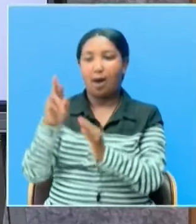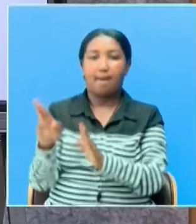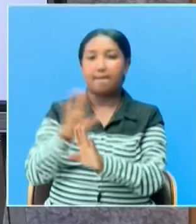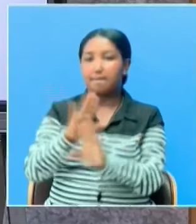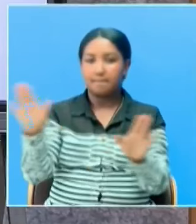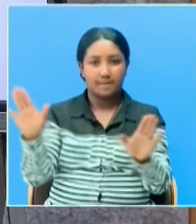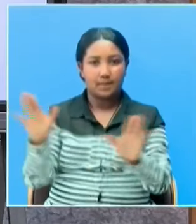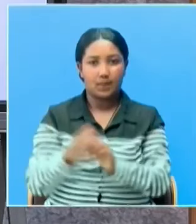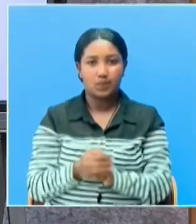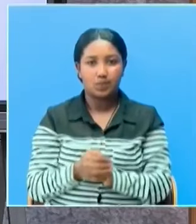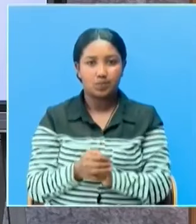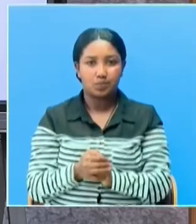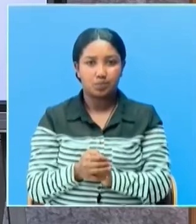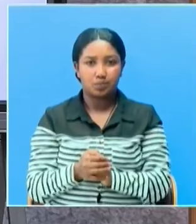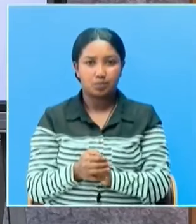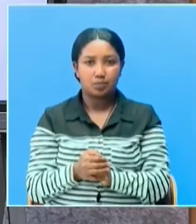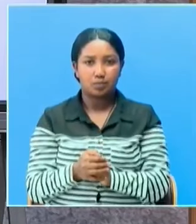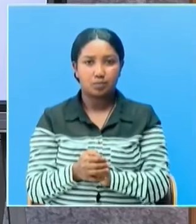here.